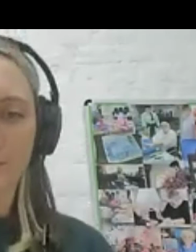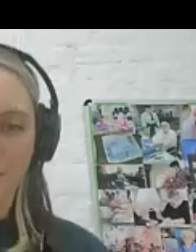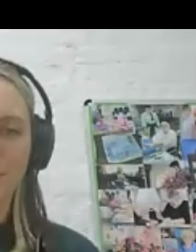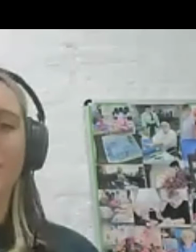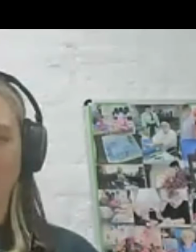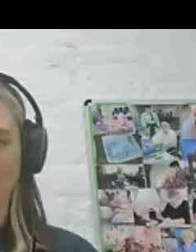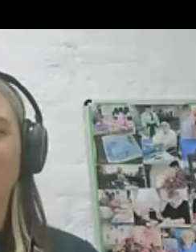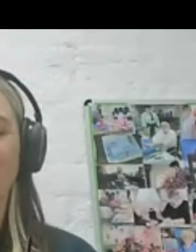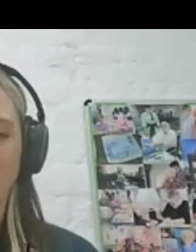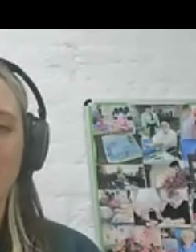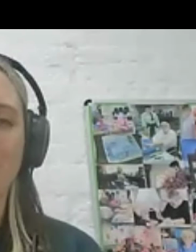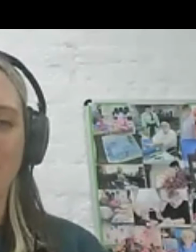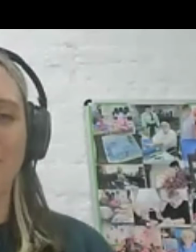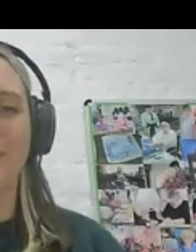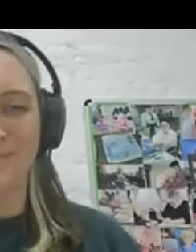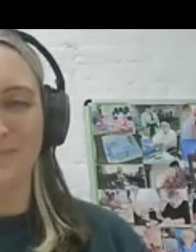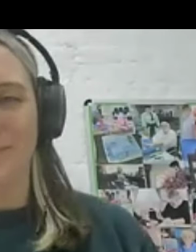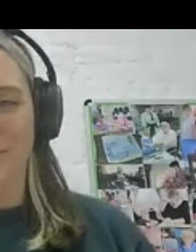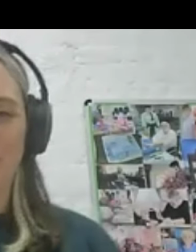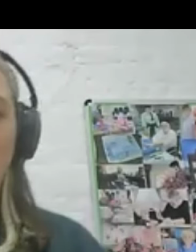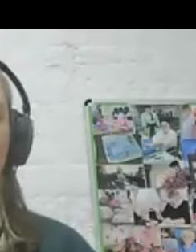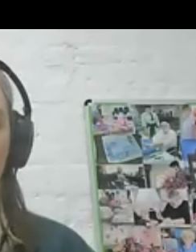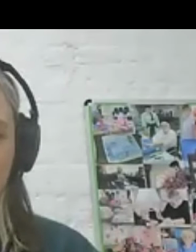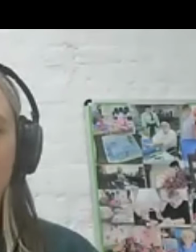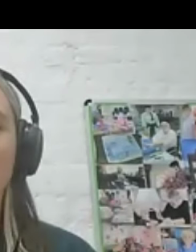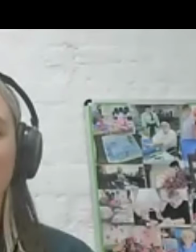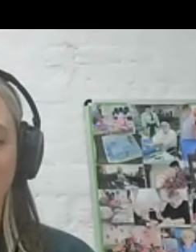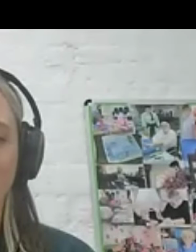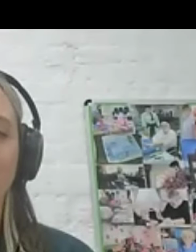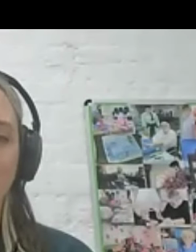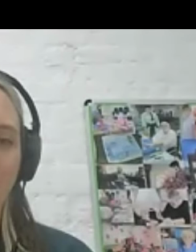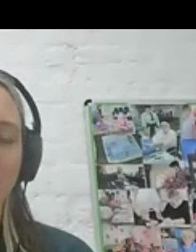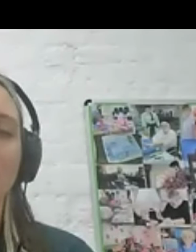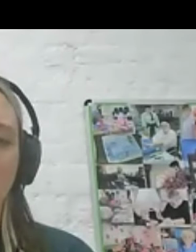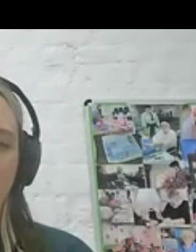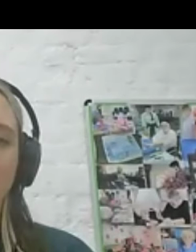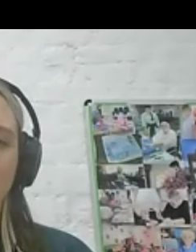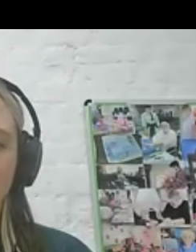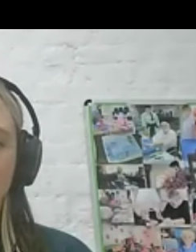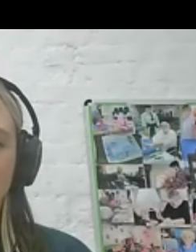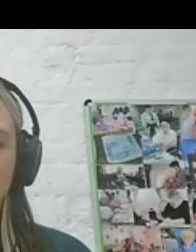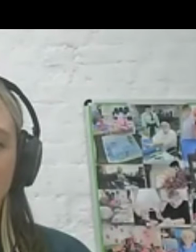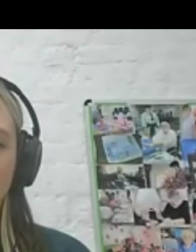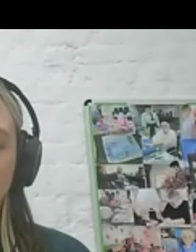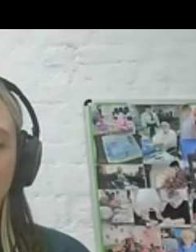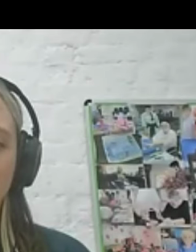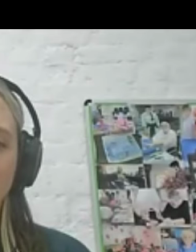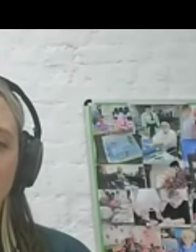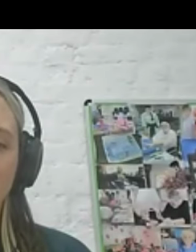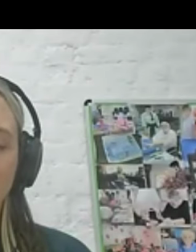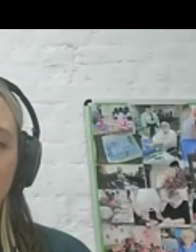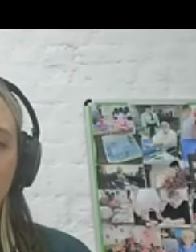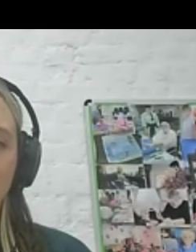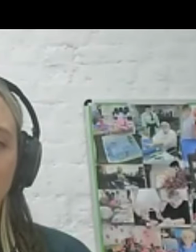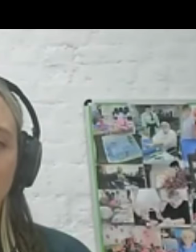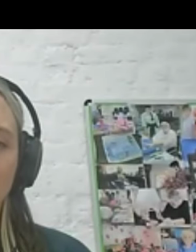problem-solving attitude. How do we get around it? Remember, a barrier is just a gate. It doesn't mean we can't do something. But I also like